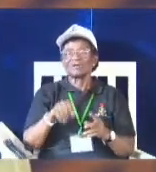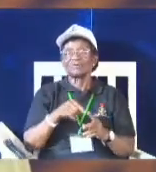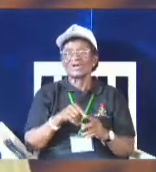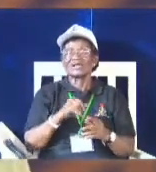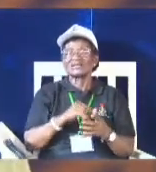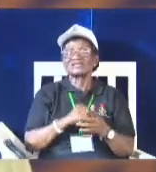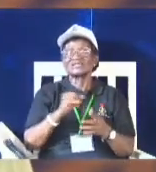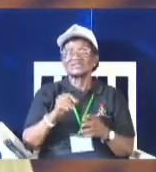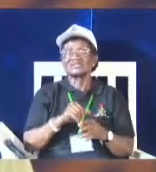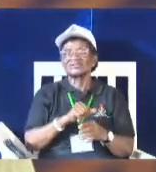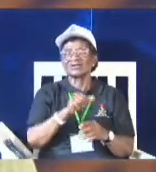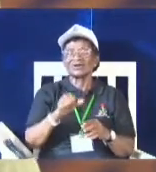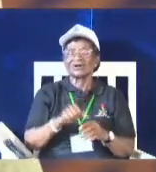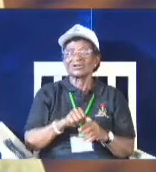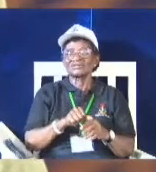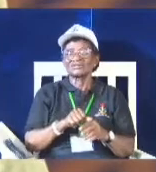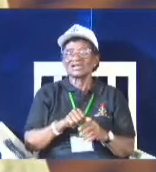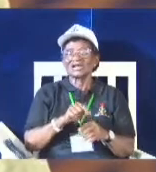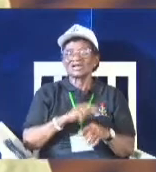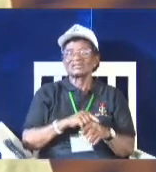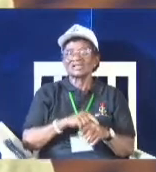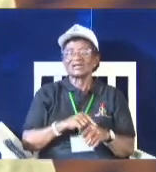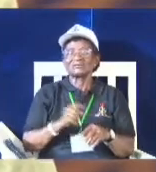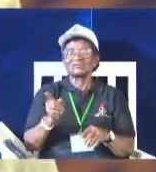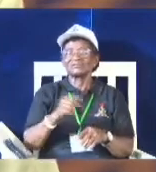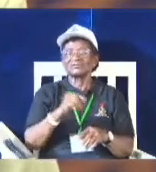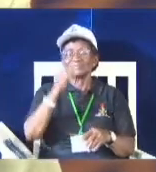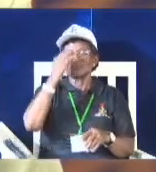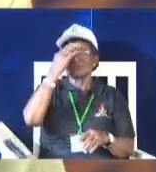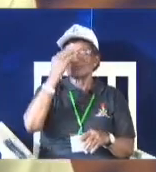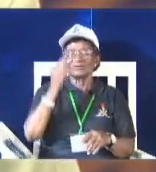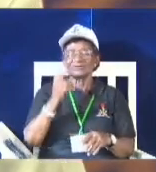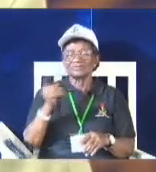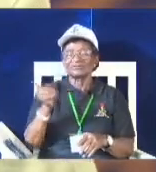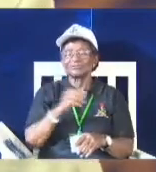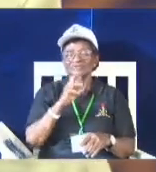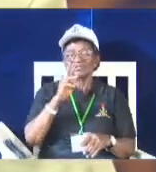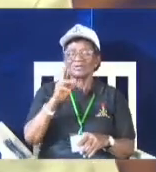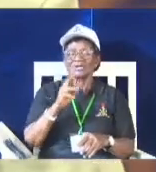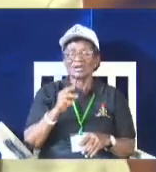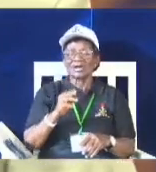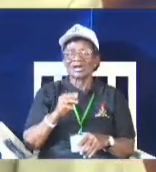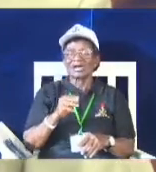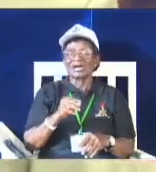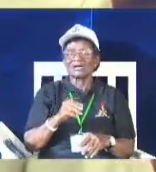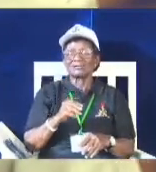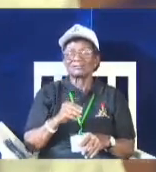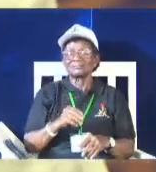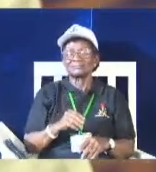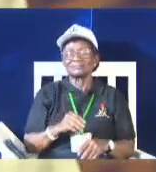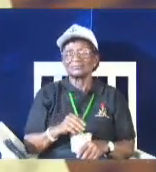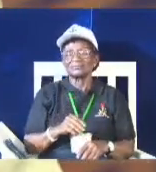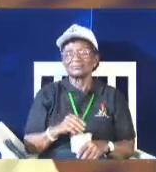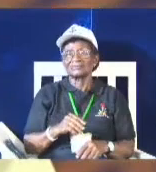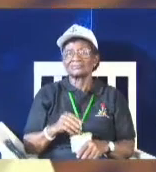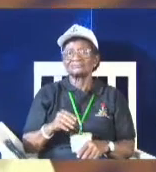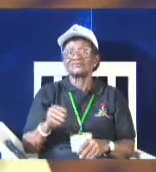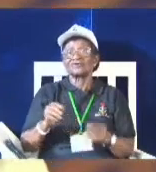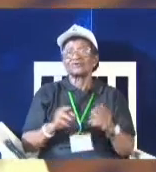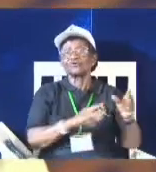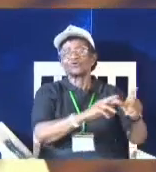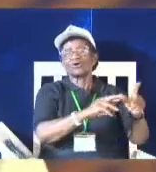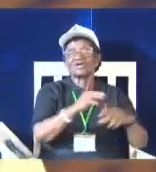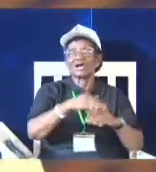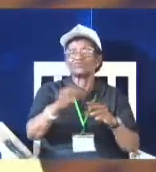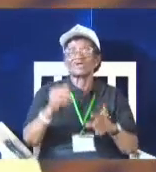altar call time tonight, if you know you are backsliding, run away from the company of the dead. Come back